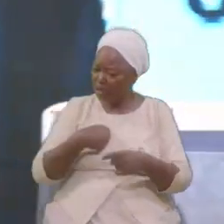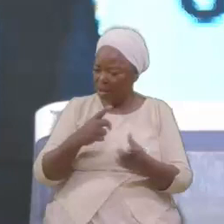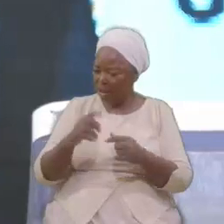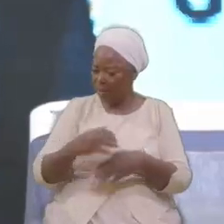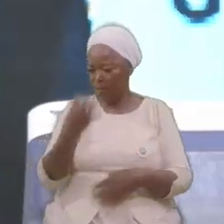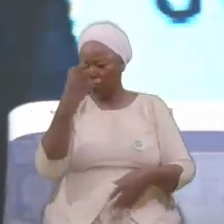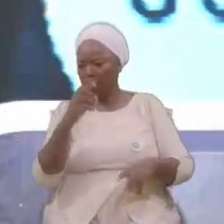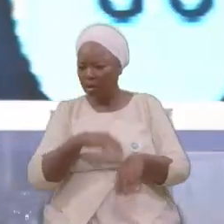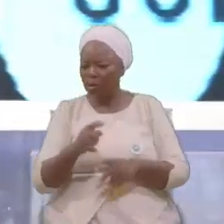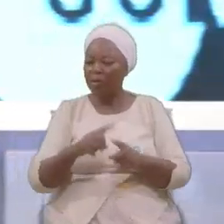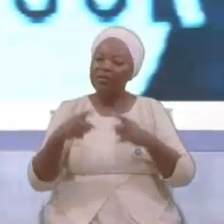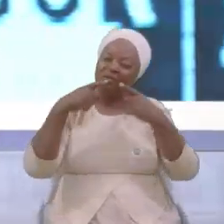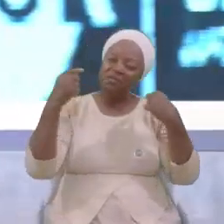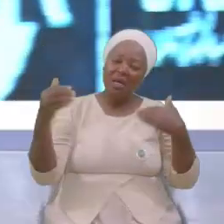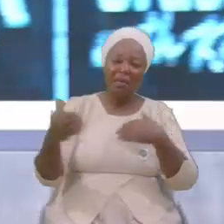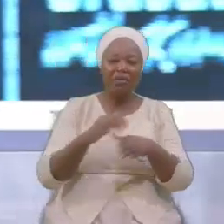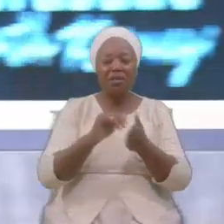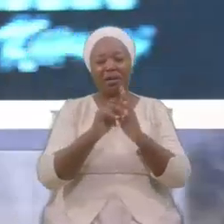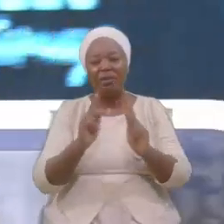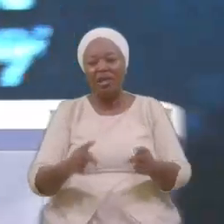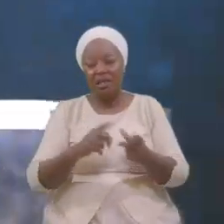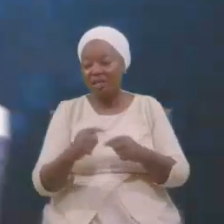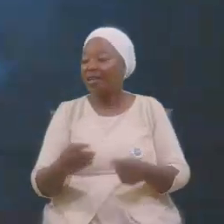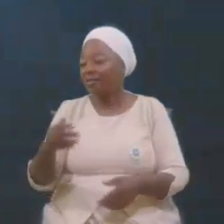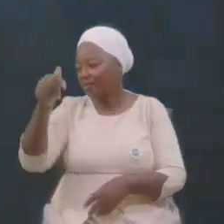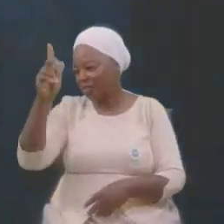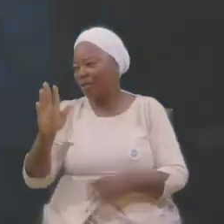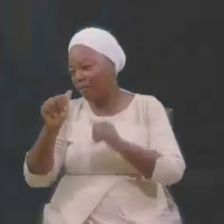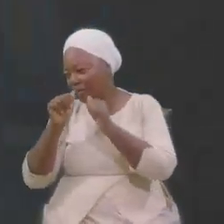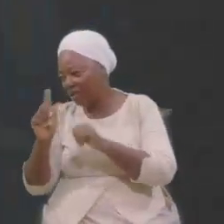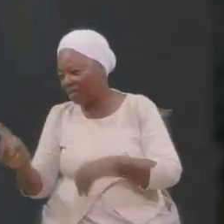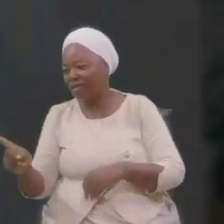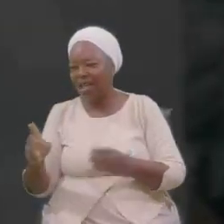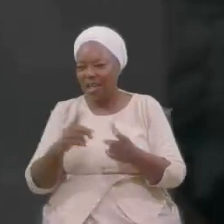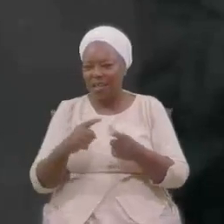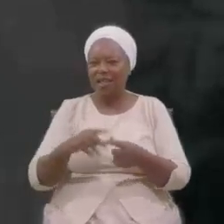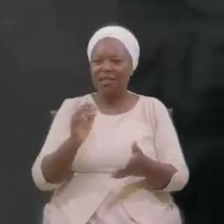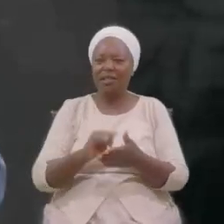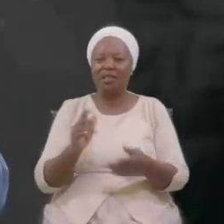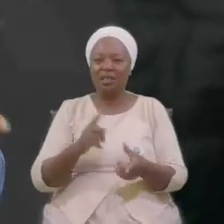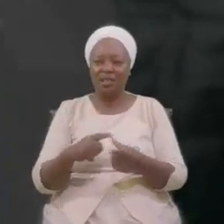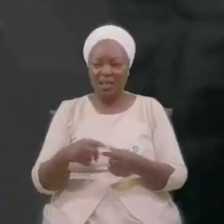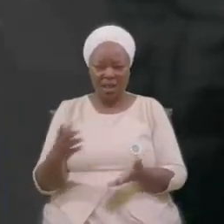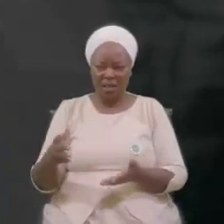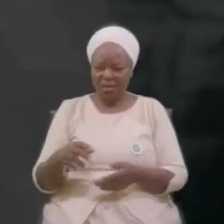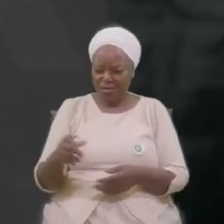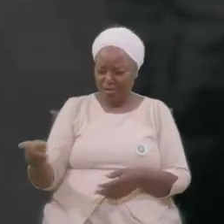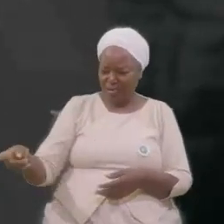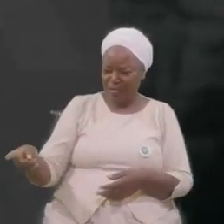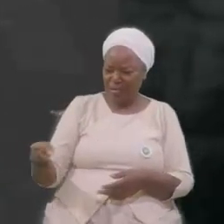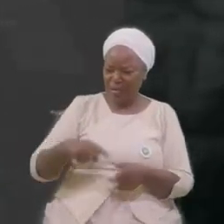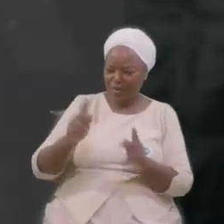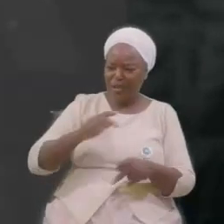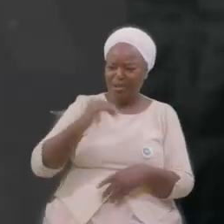back. You say, God bless you. They say the fellow is now dense. He doesn't know how